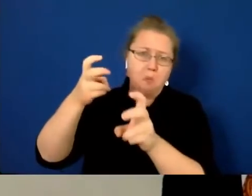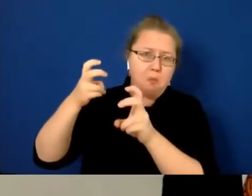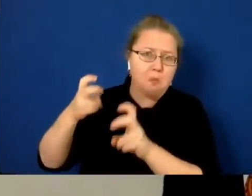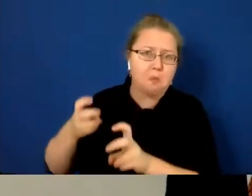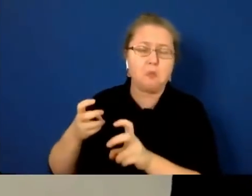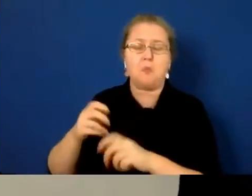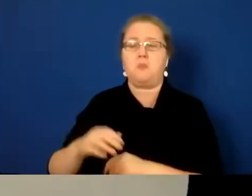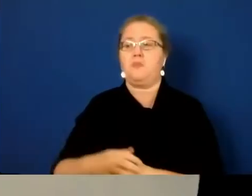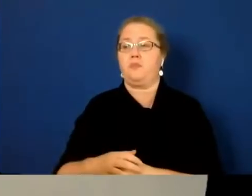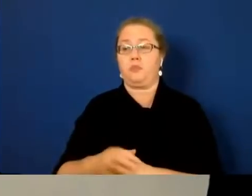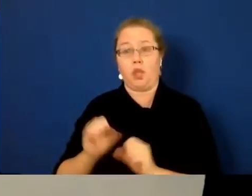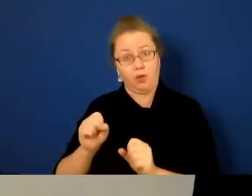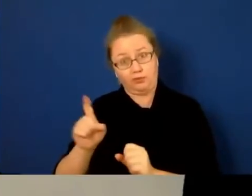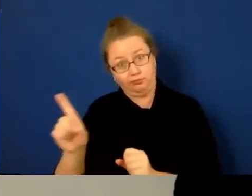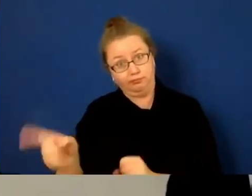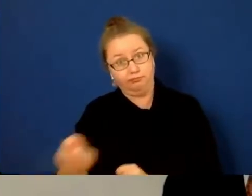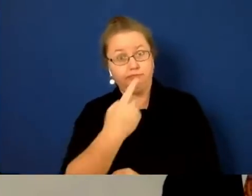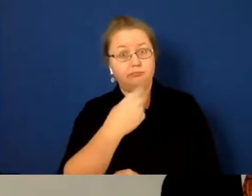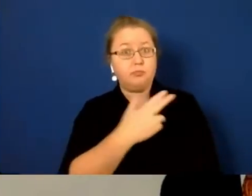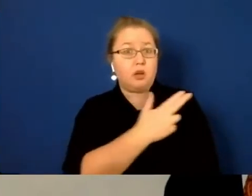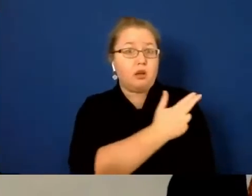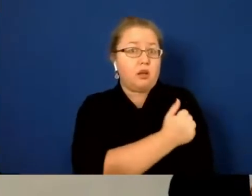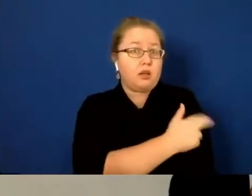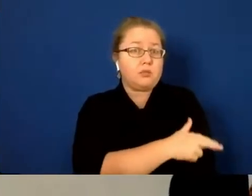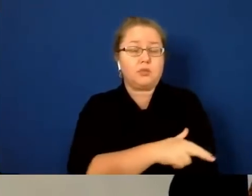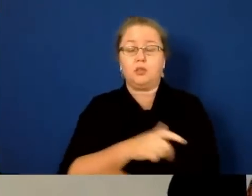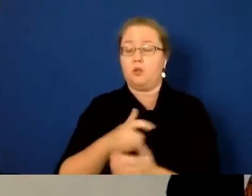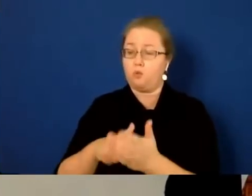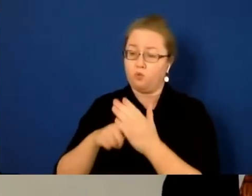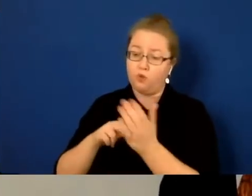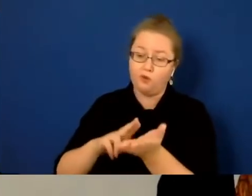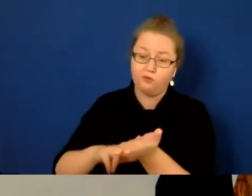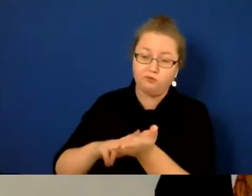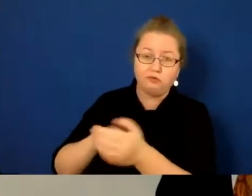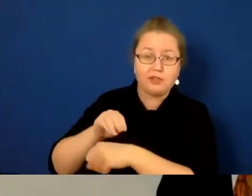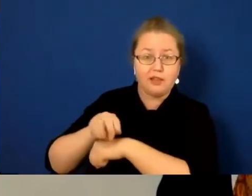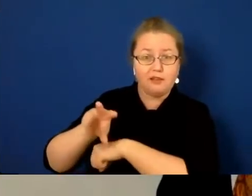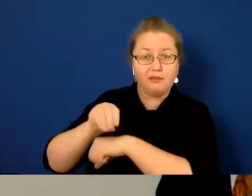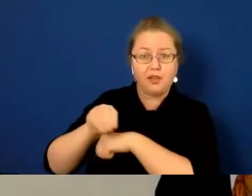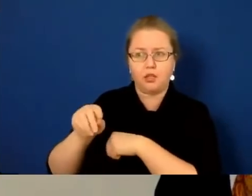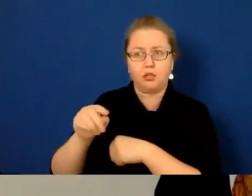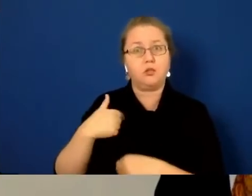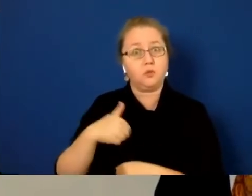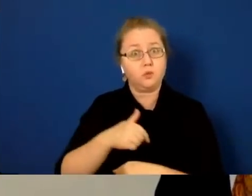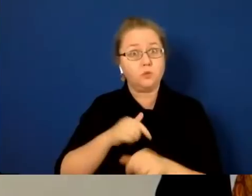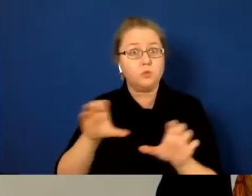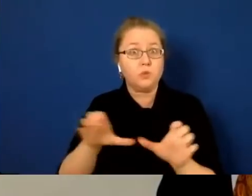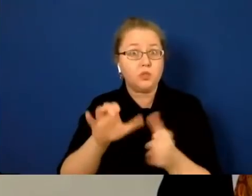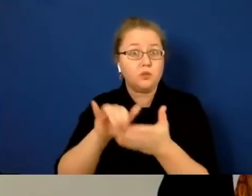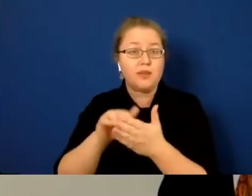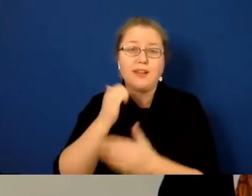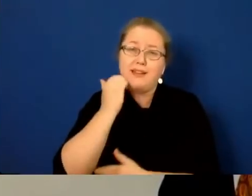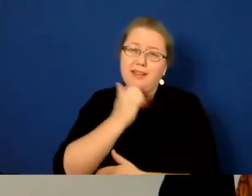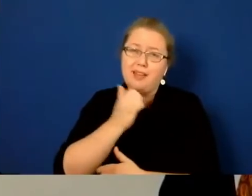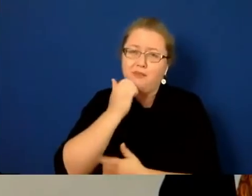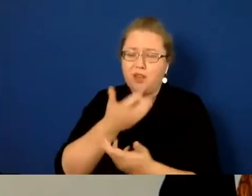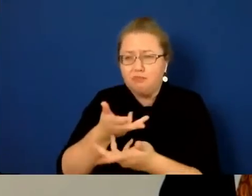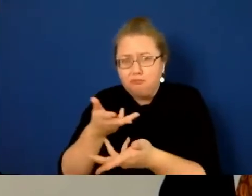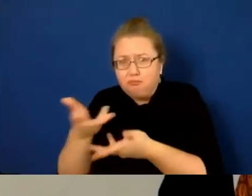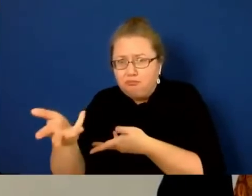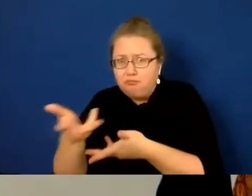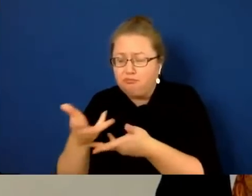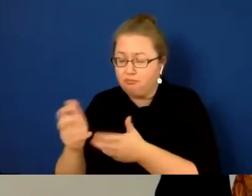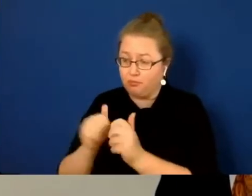to support to self-isolate because they've been in contact with somebody with COVID-19. We also do that work